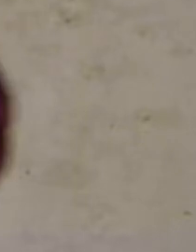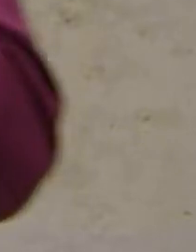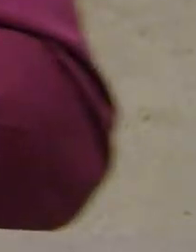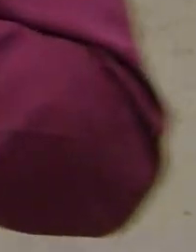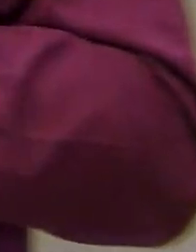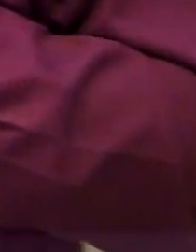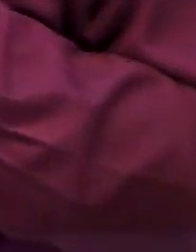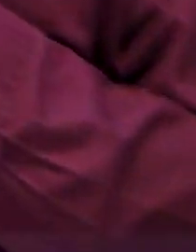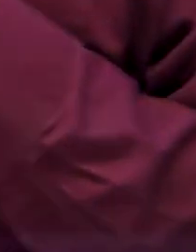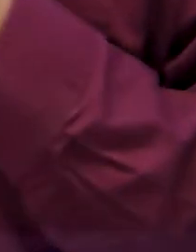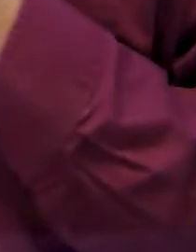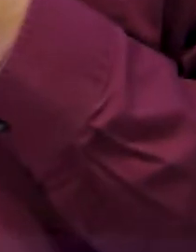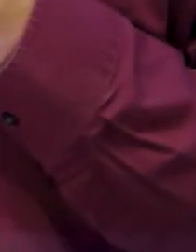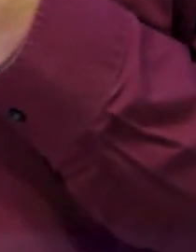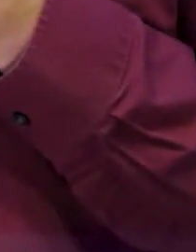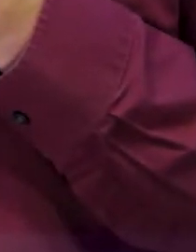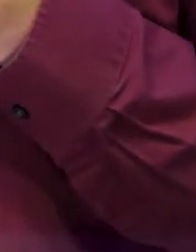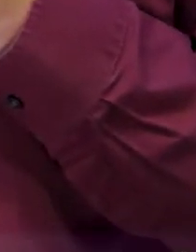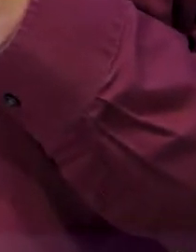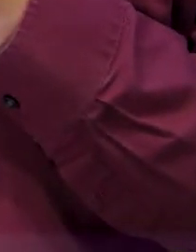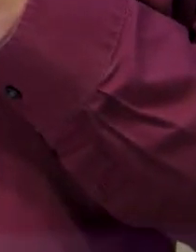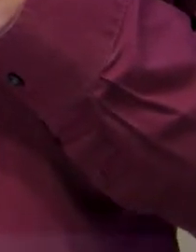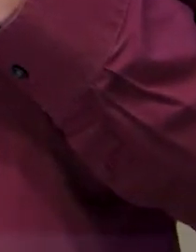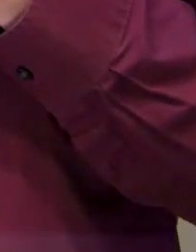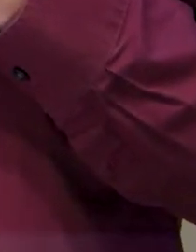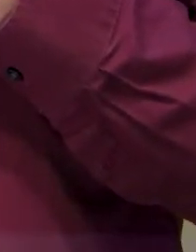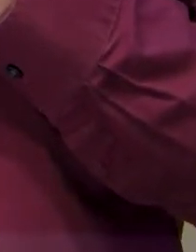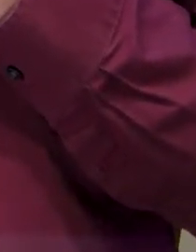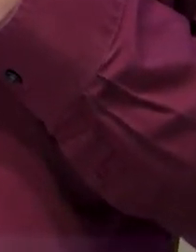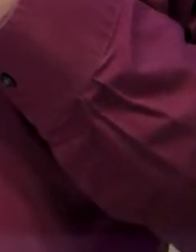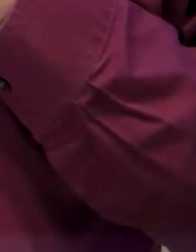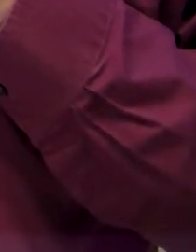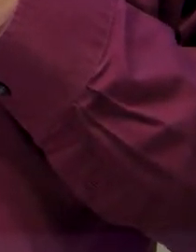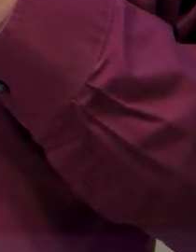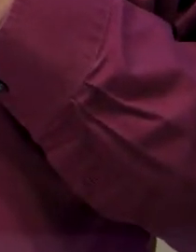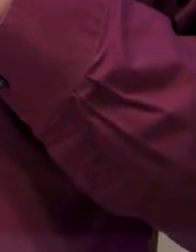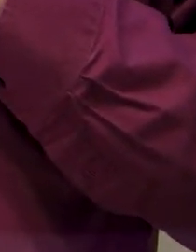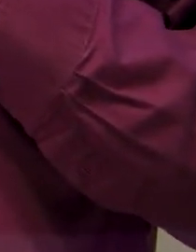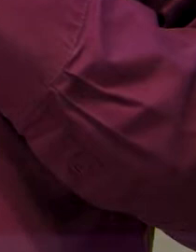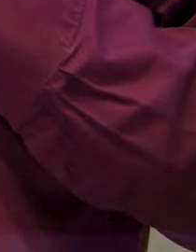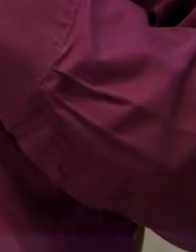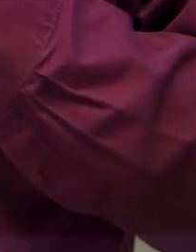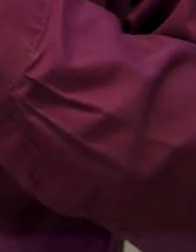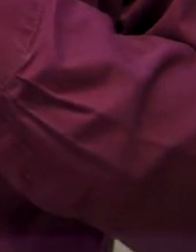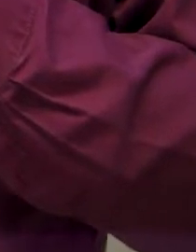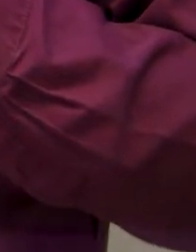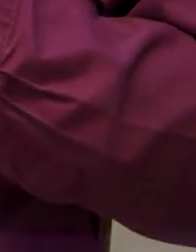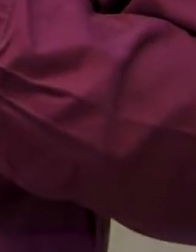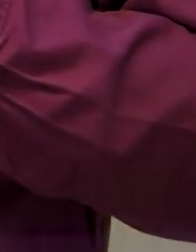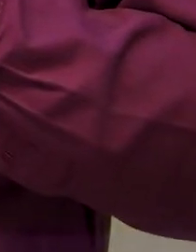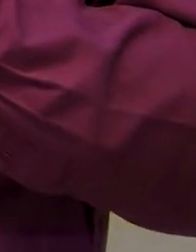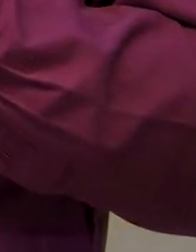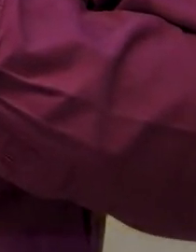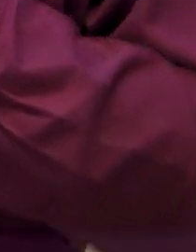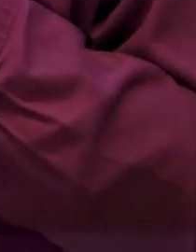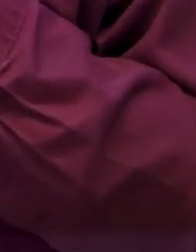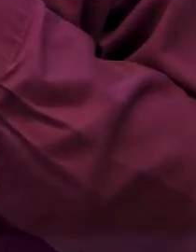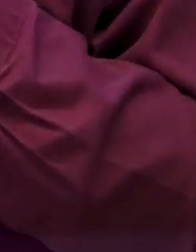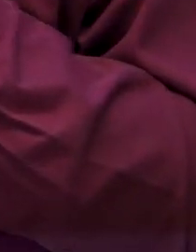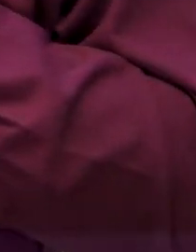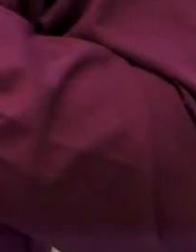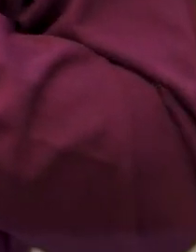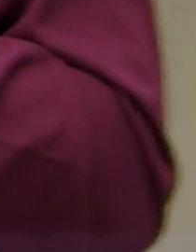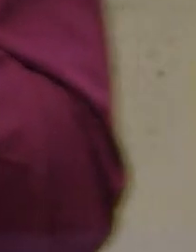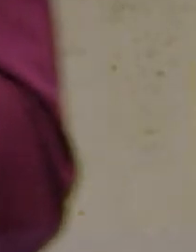that we wrote, typically they came out in about 6 weeks. But you're enthusiastic if you can write a game quite quickly, and you can remember it in your head. I remember